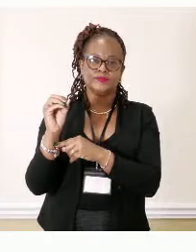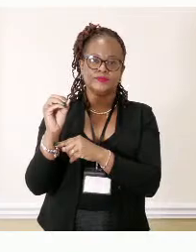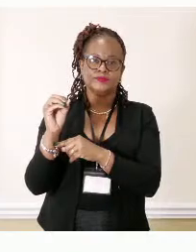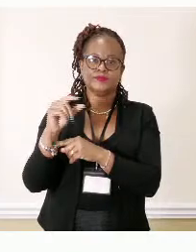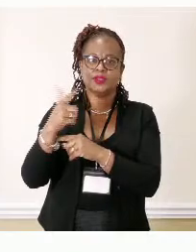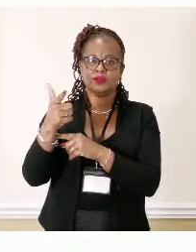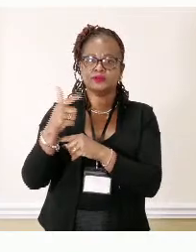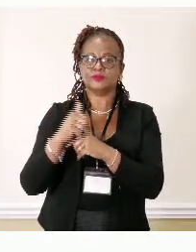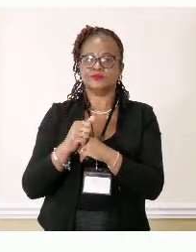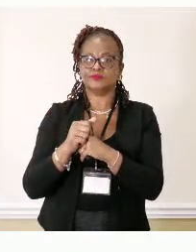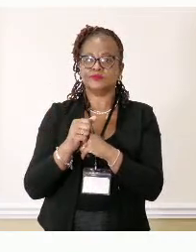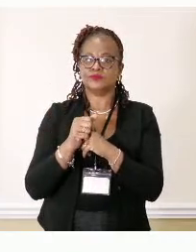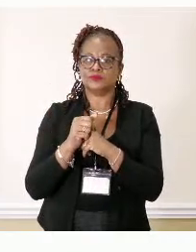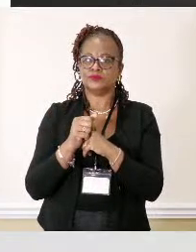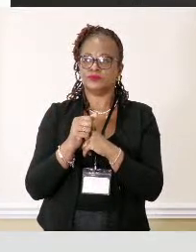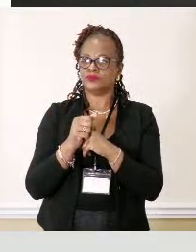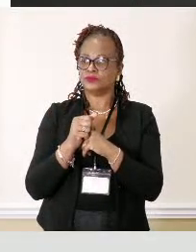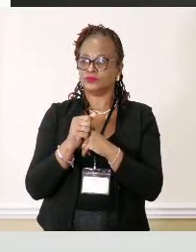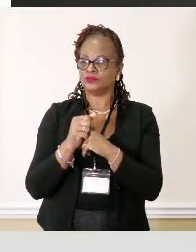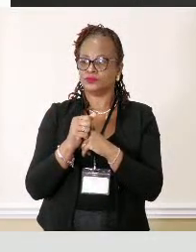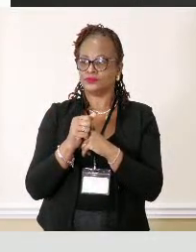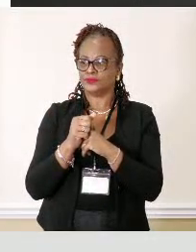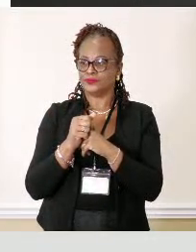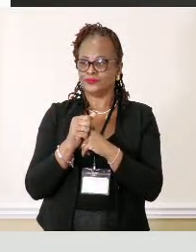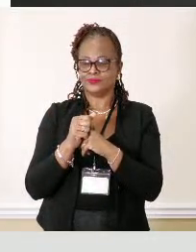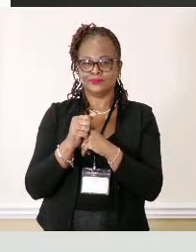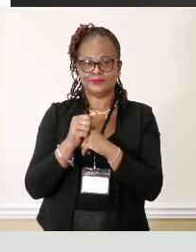Next slide, please.